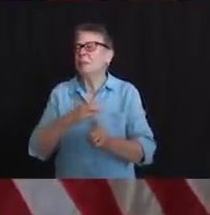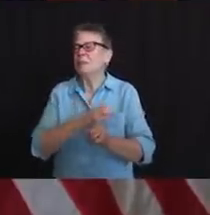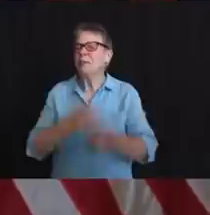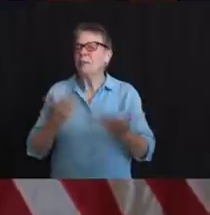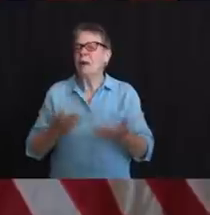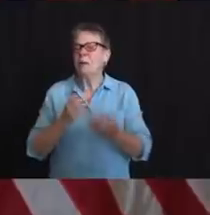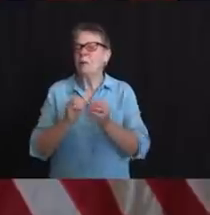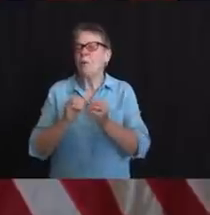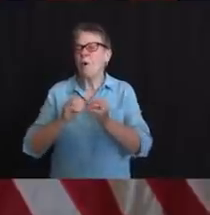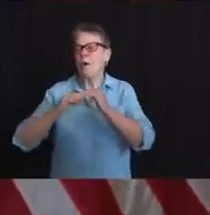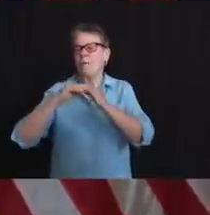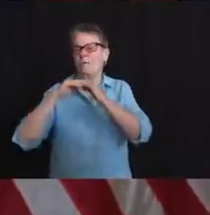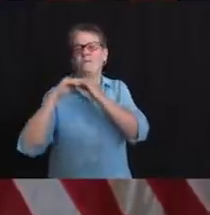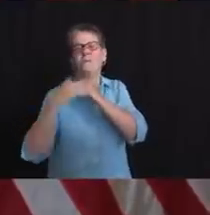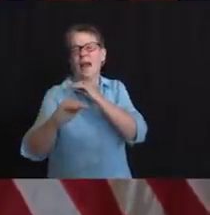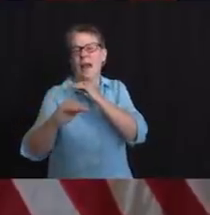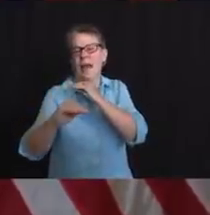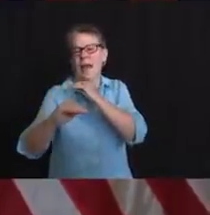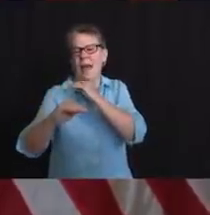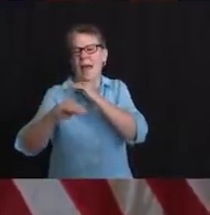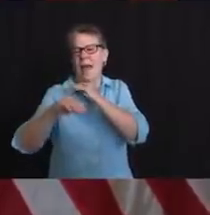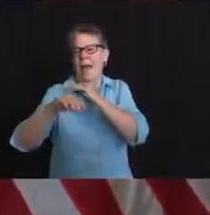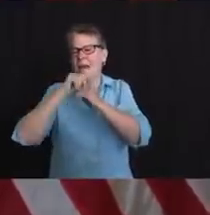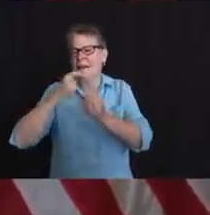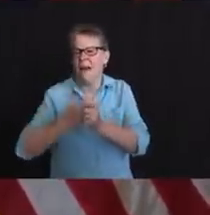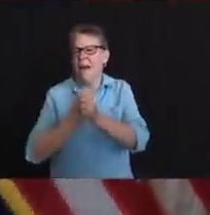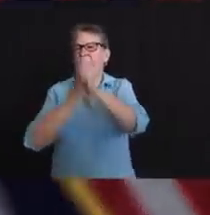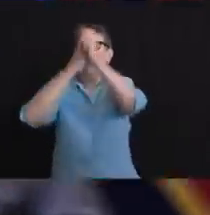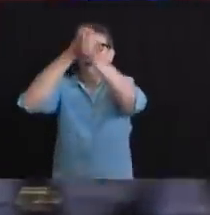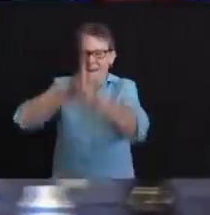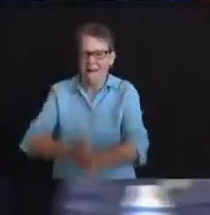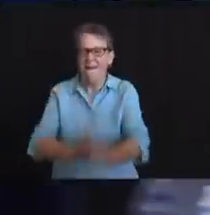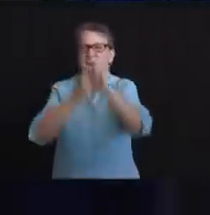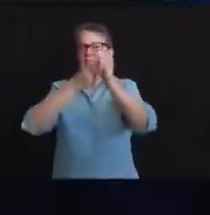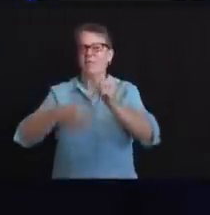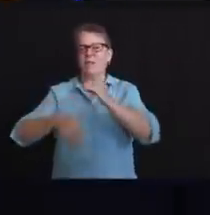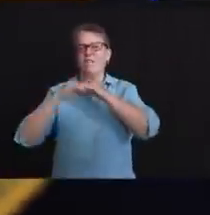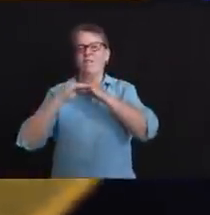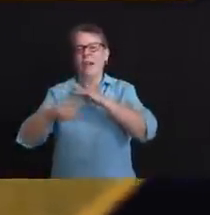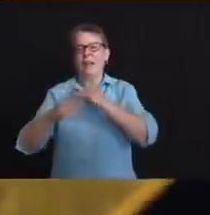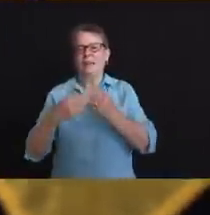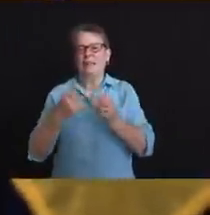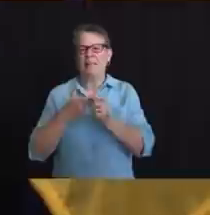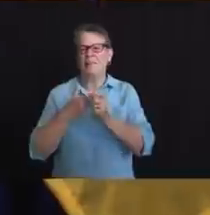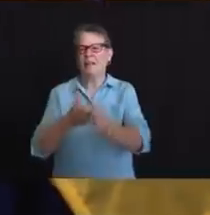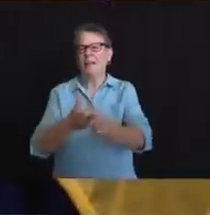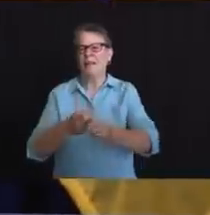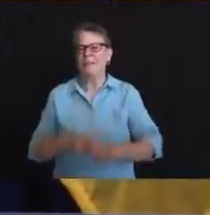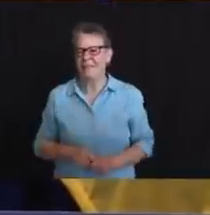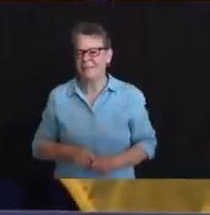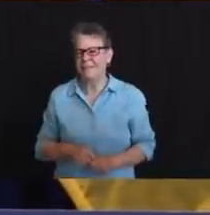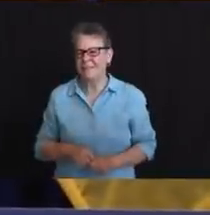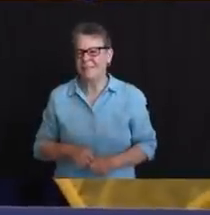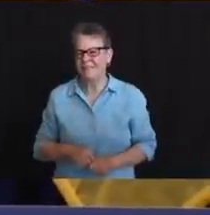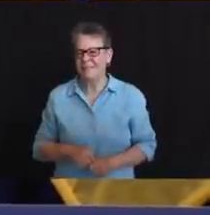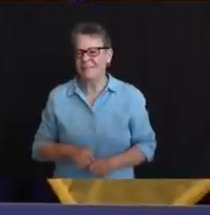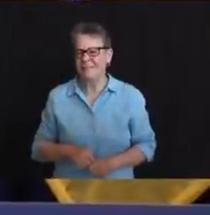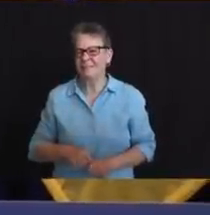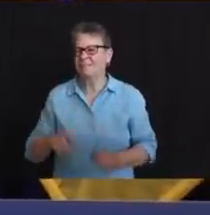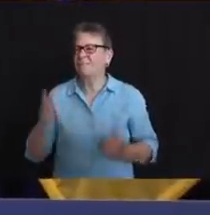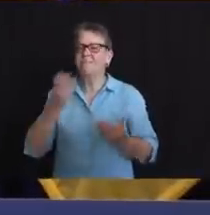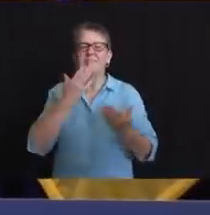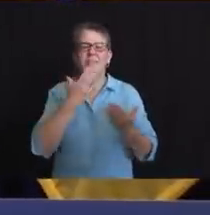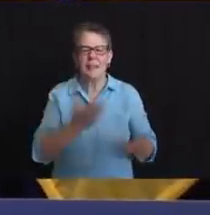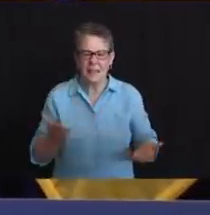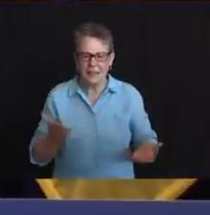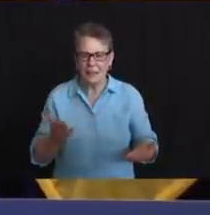That too. Thanks, Gov. Thank you, Pat. It's for a good cause. That's the second time we've done it, and